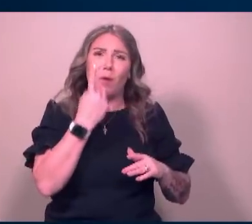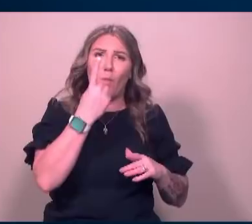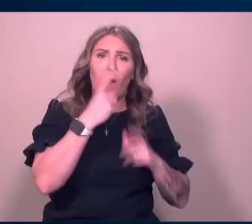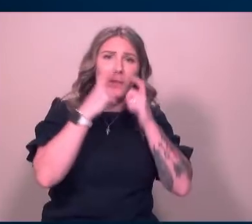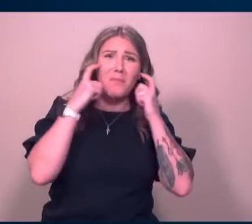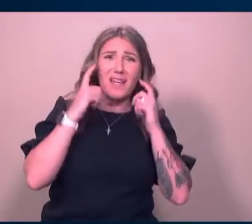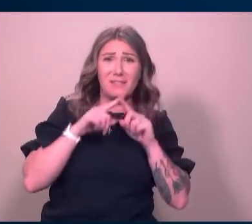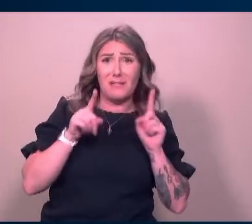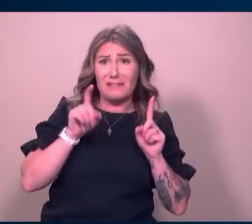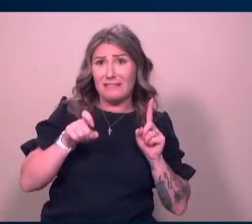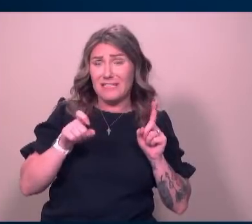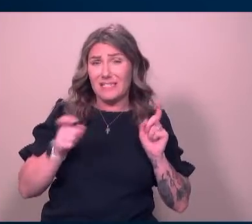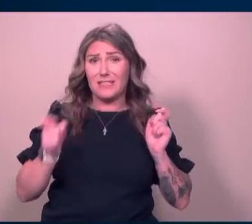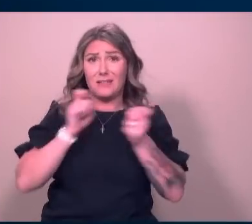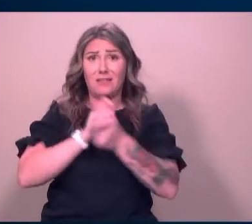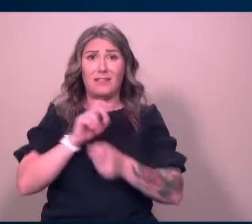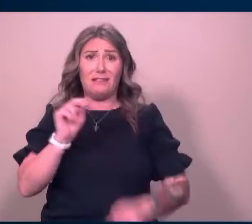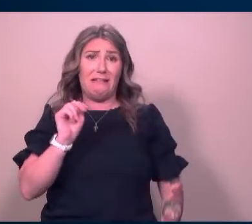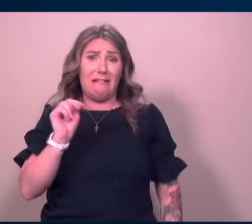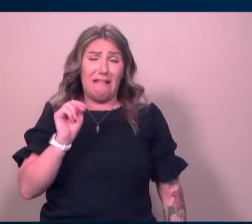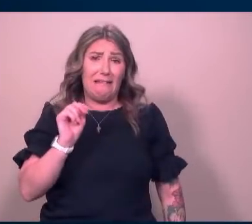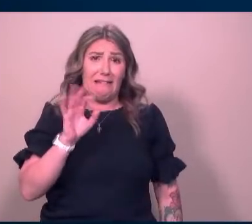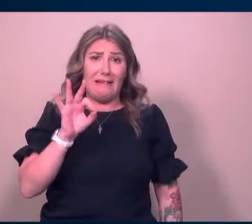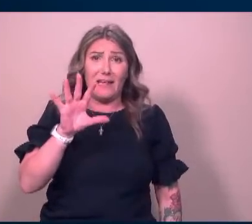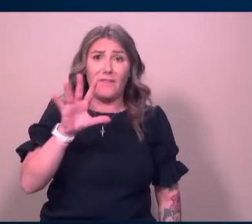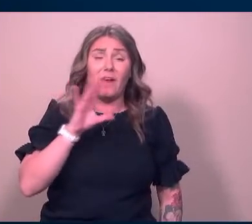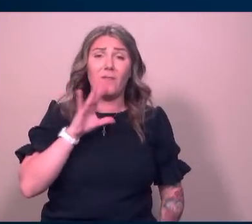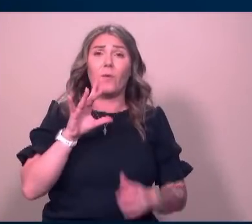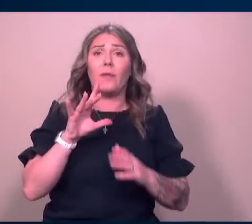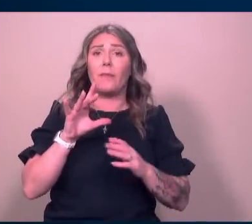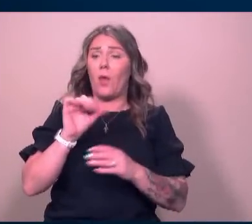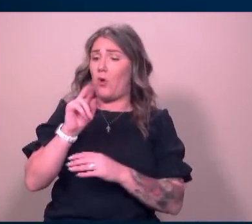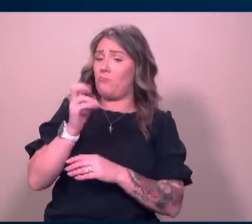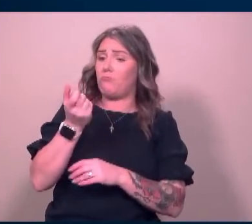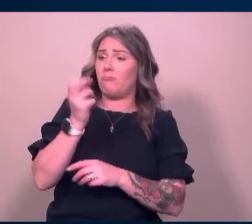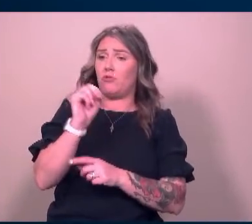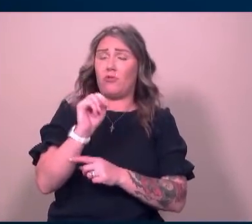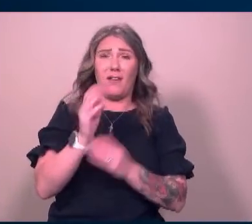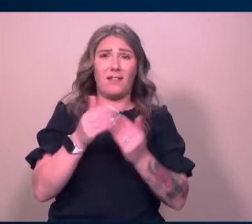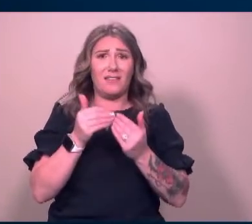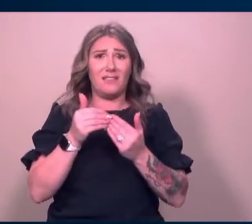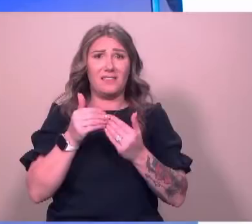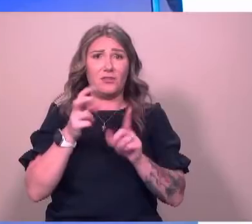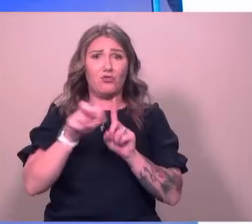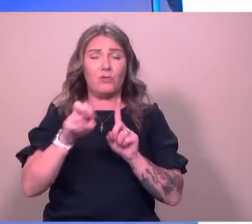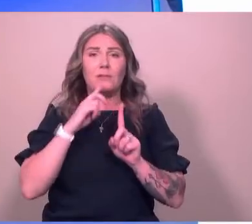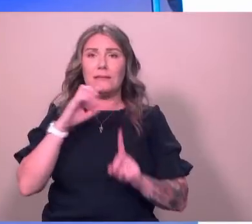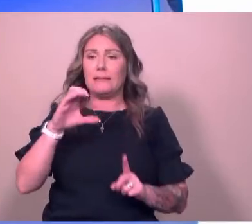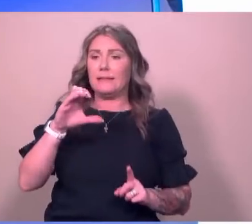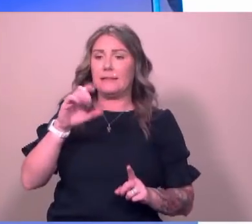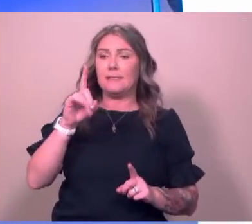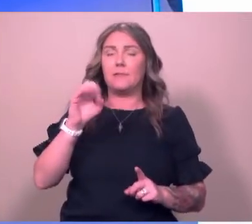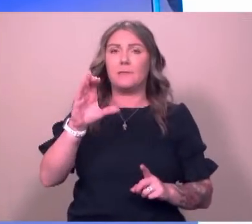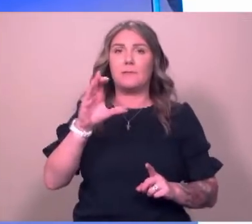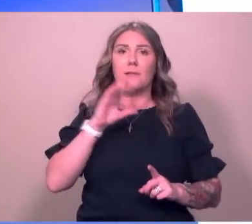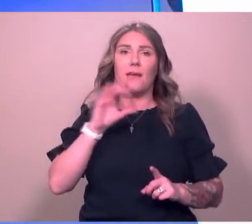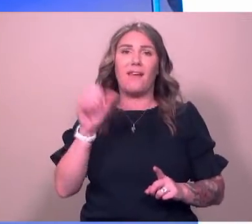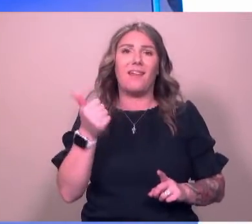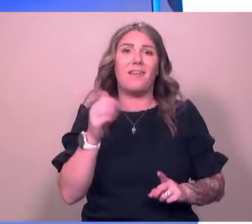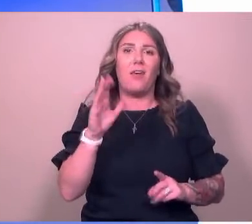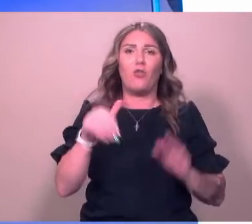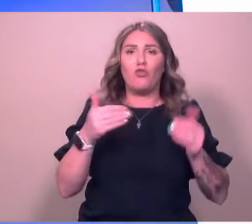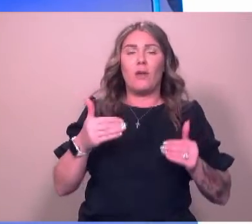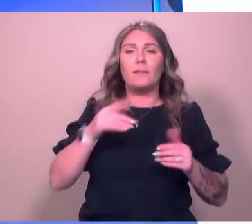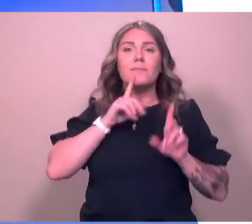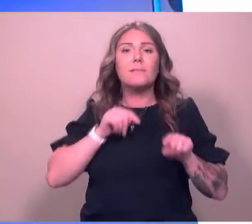wondering, do they Yeah. need to be switching to this N95 with Omicron being so easily transmissible? So the CDC, and we'll let our other guests answer.